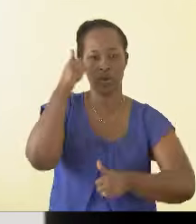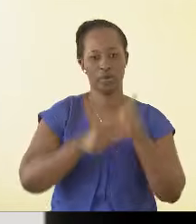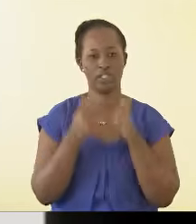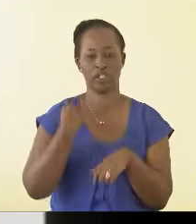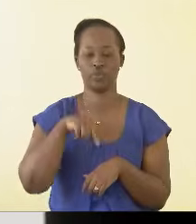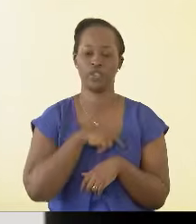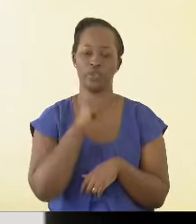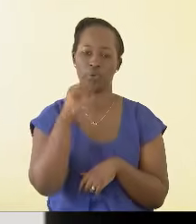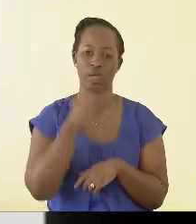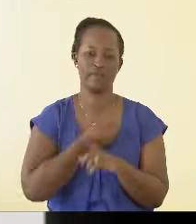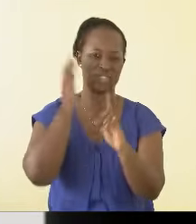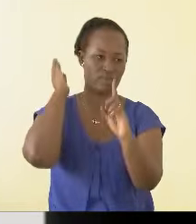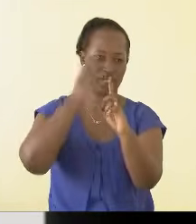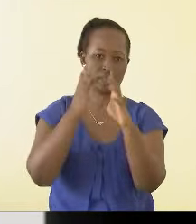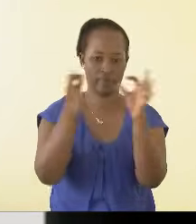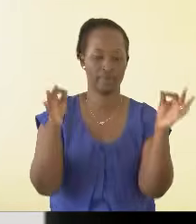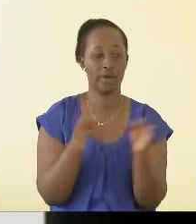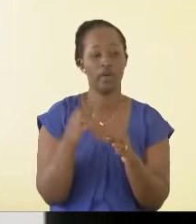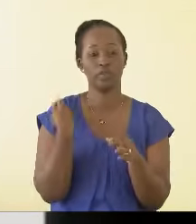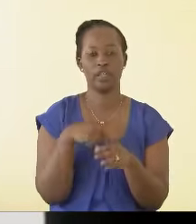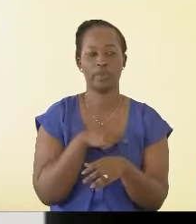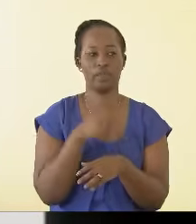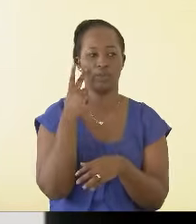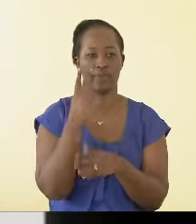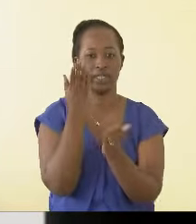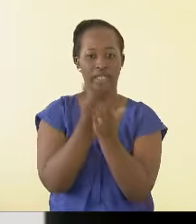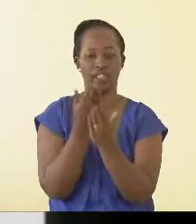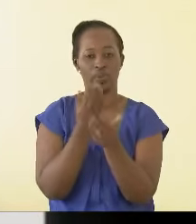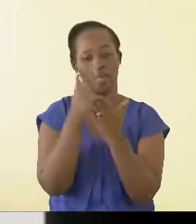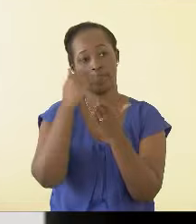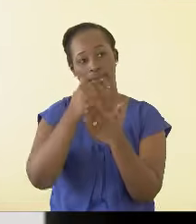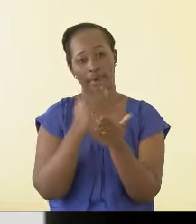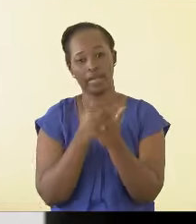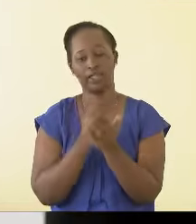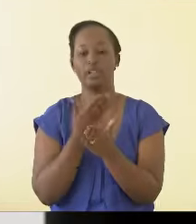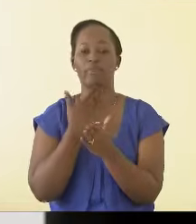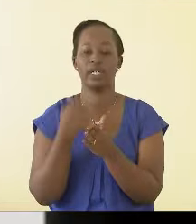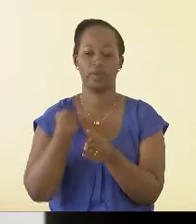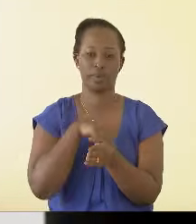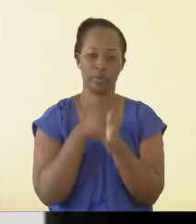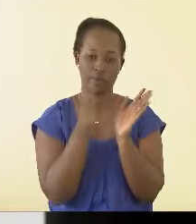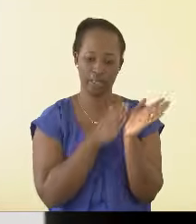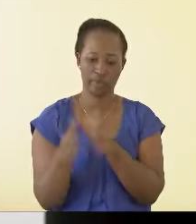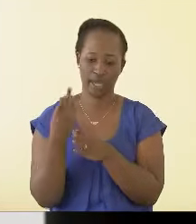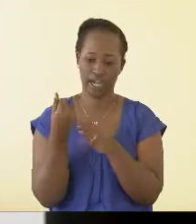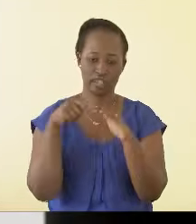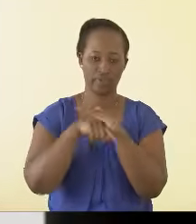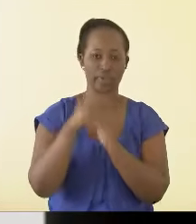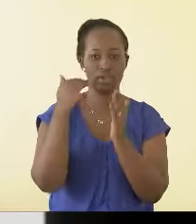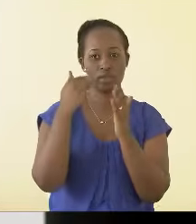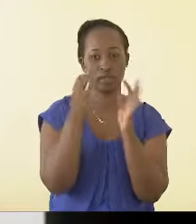specific format. In this case, you will look at the required part. They want us to prepare a cash flow statement for